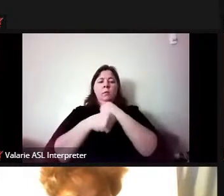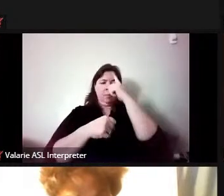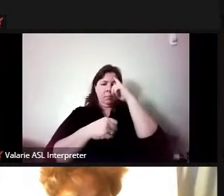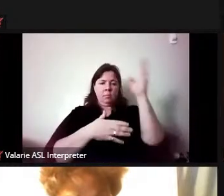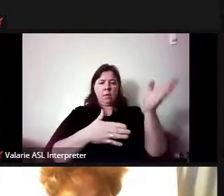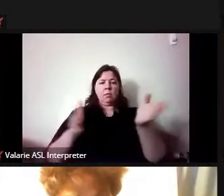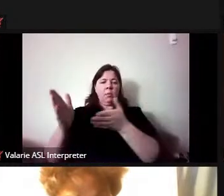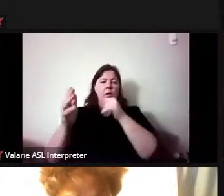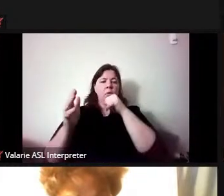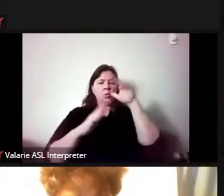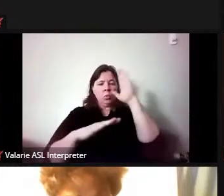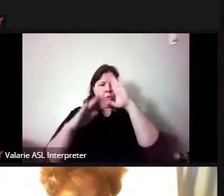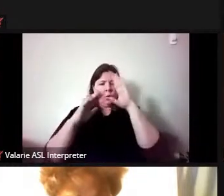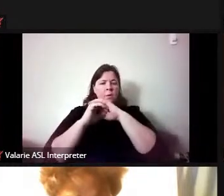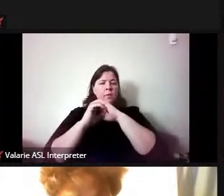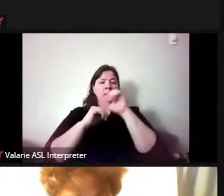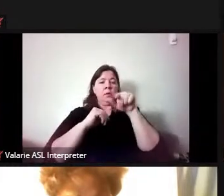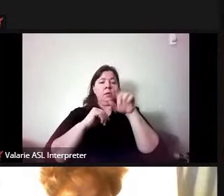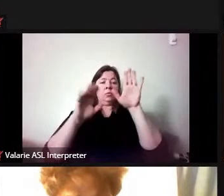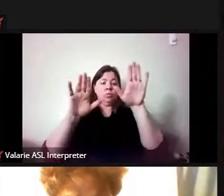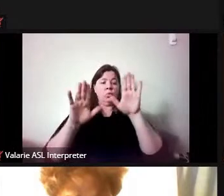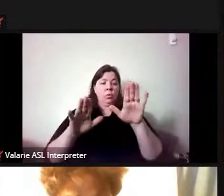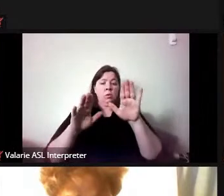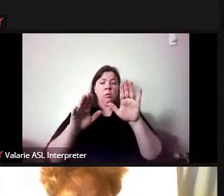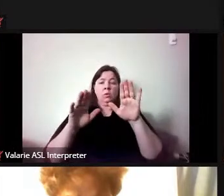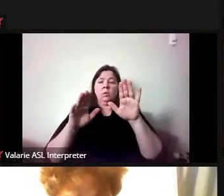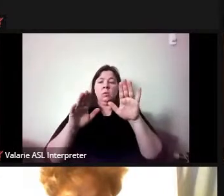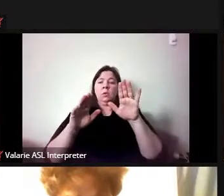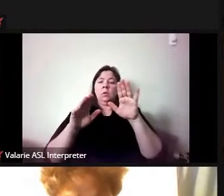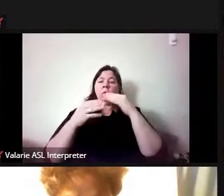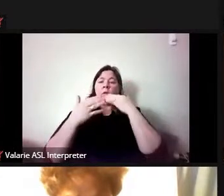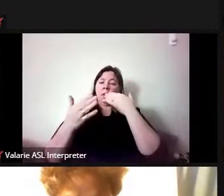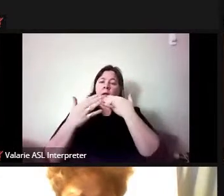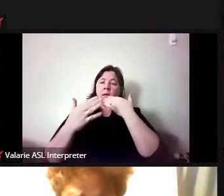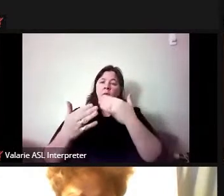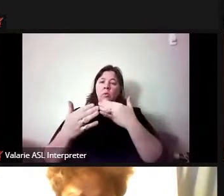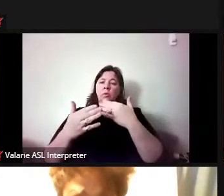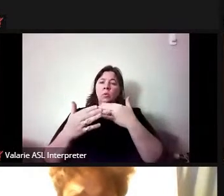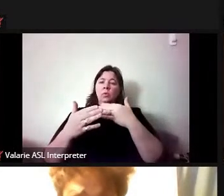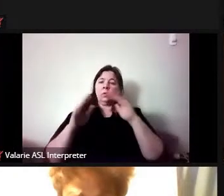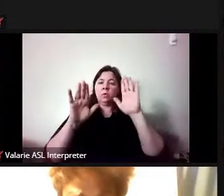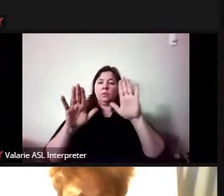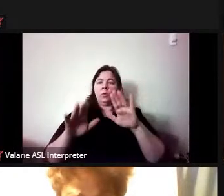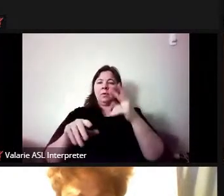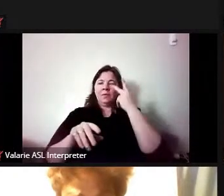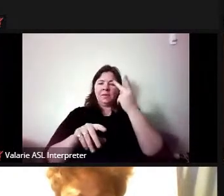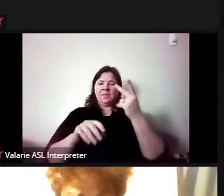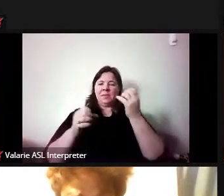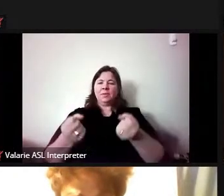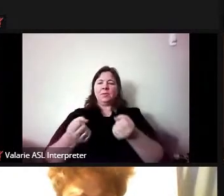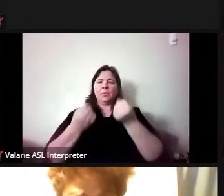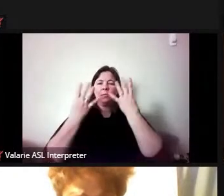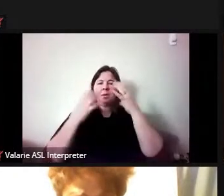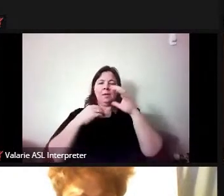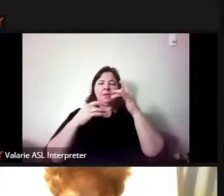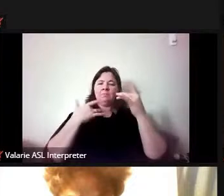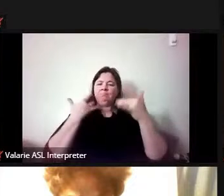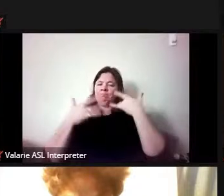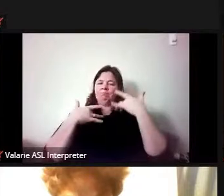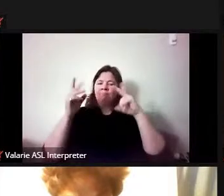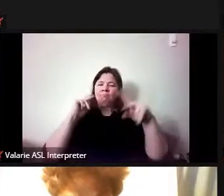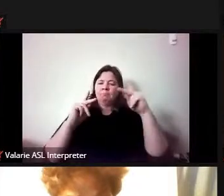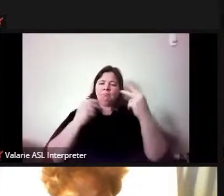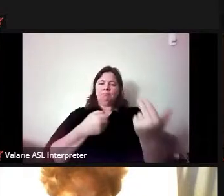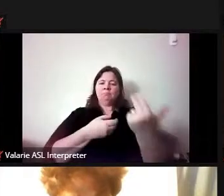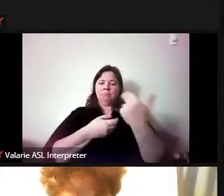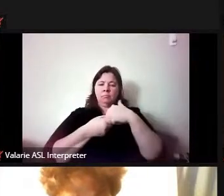in. But this is fantastic. Right. Awesome. Thank you, guys. It's really fantastic to see so many eager people to